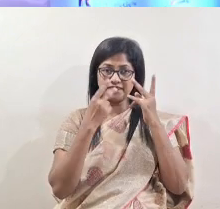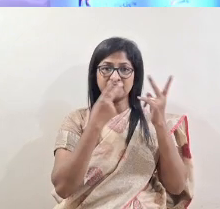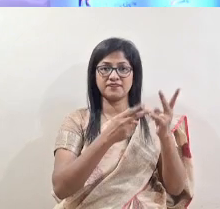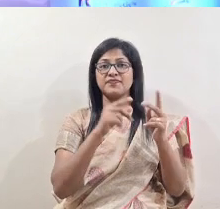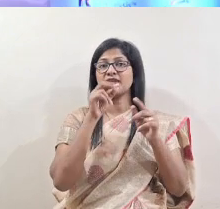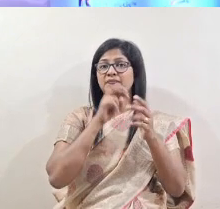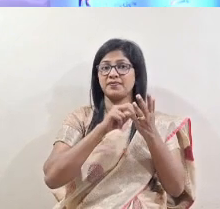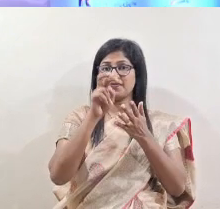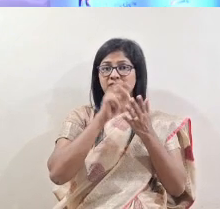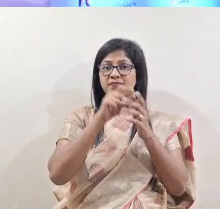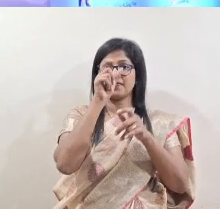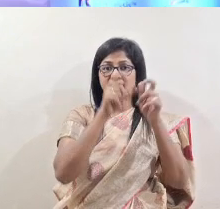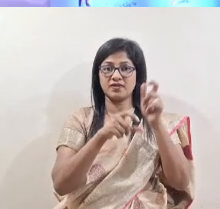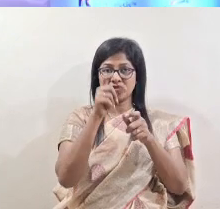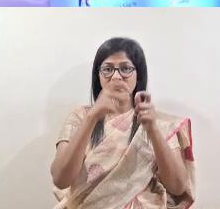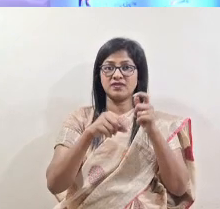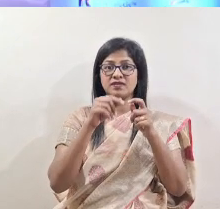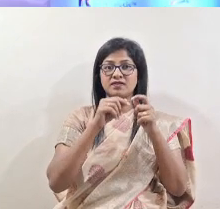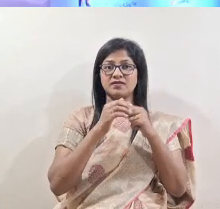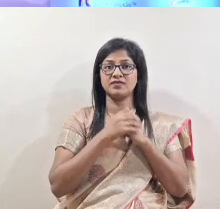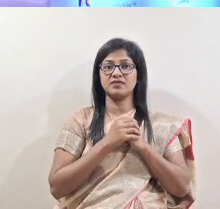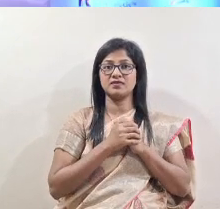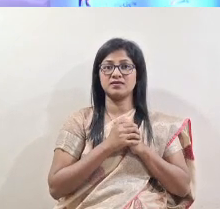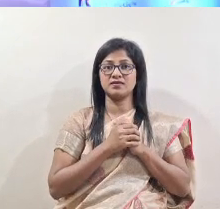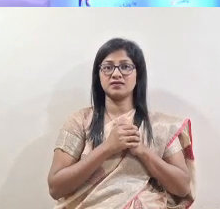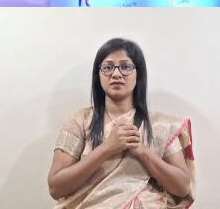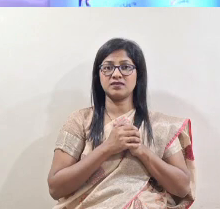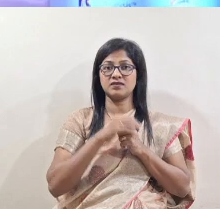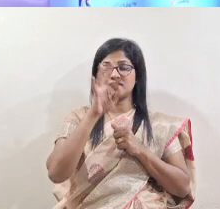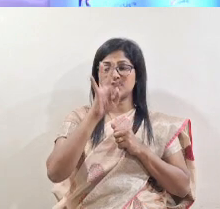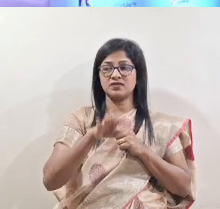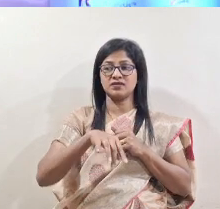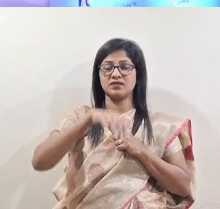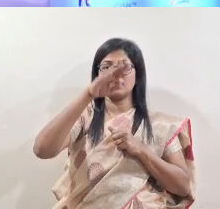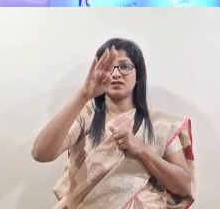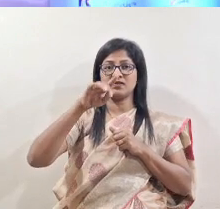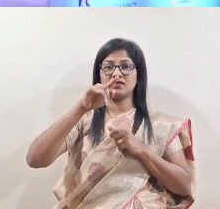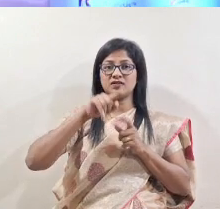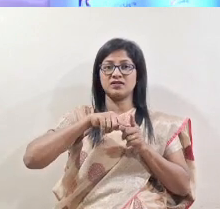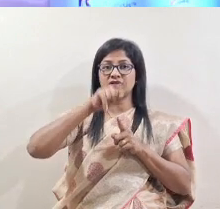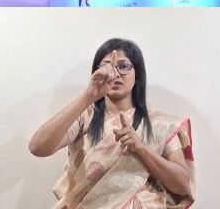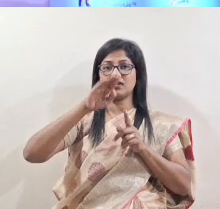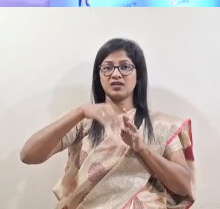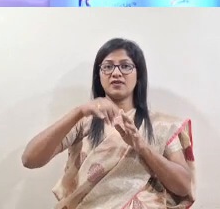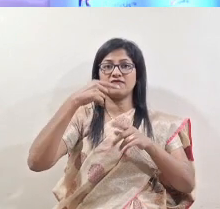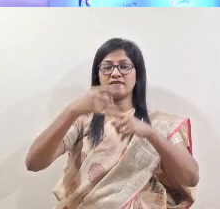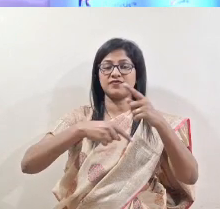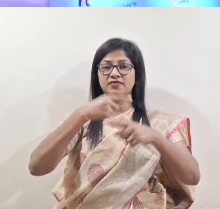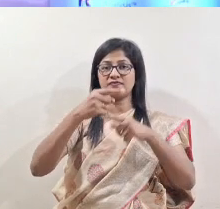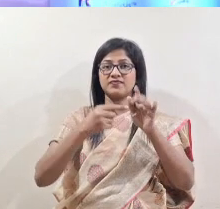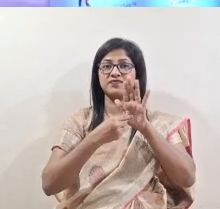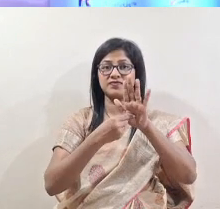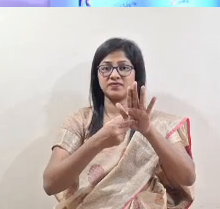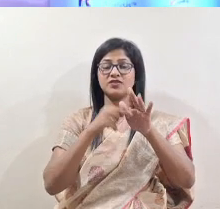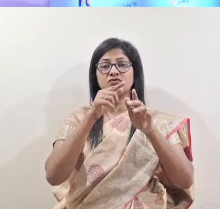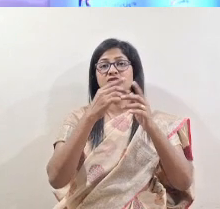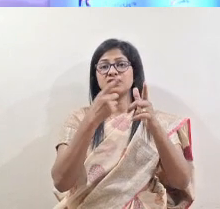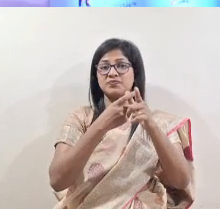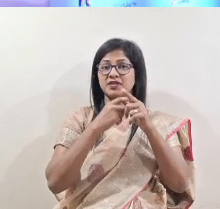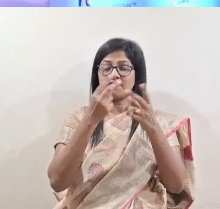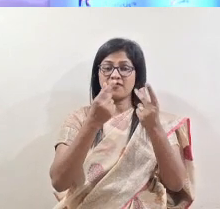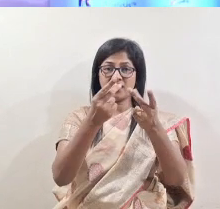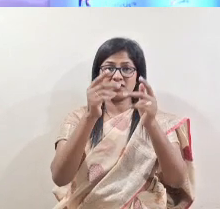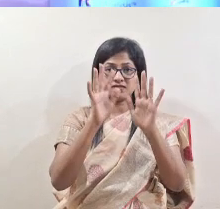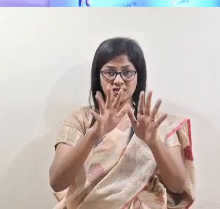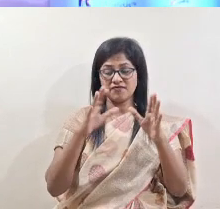considered. Pedestrian from the graph we can see that pedestrian moving individually show higher